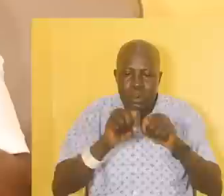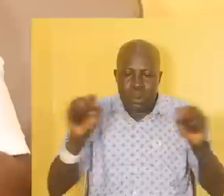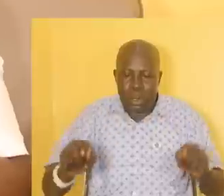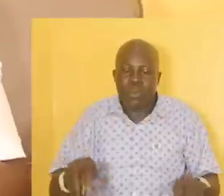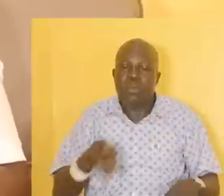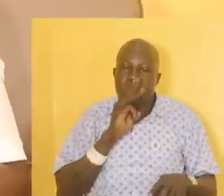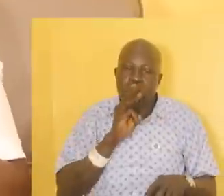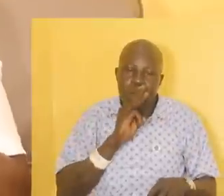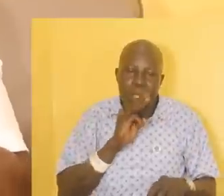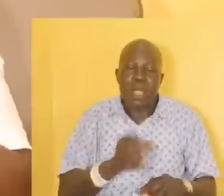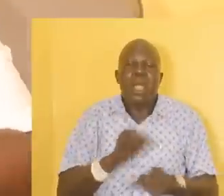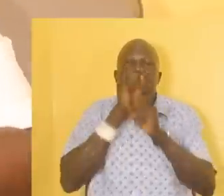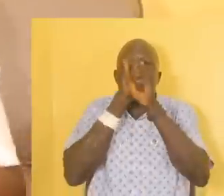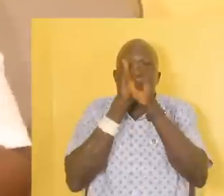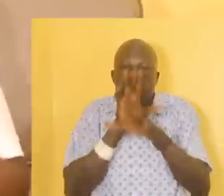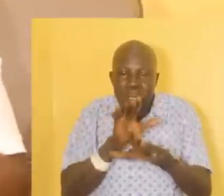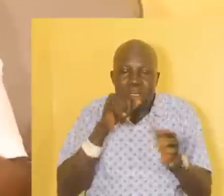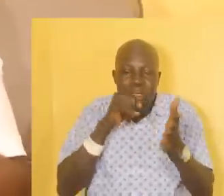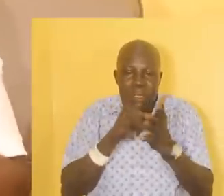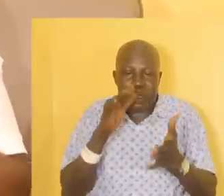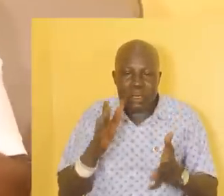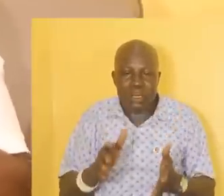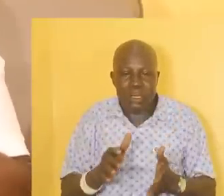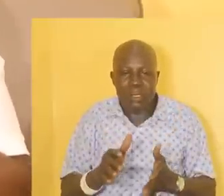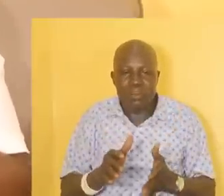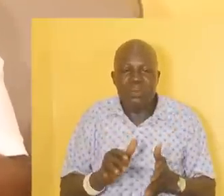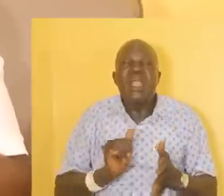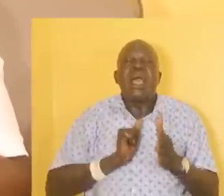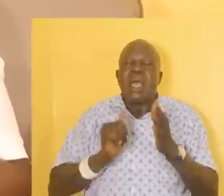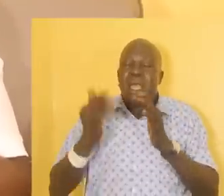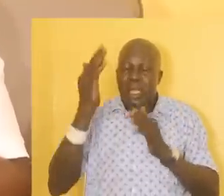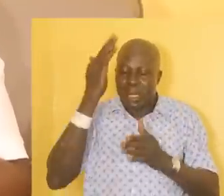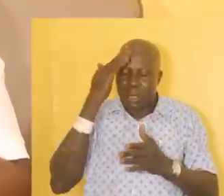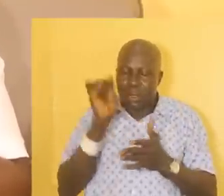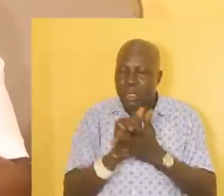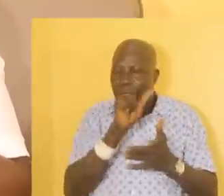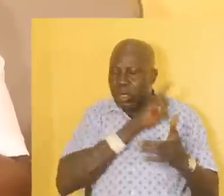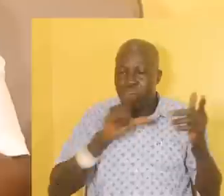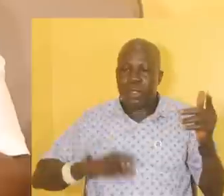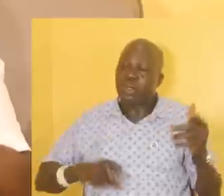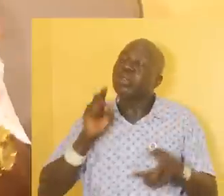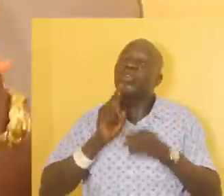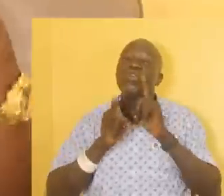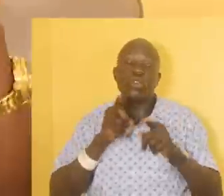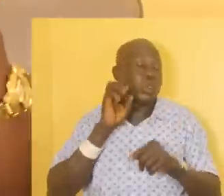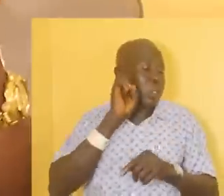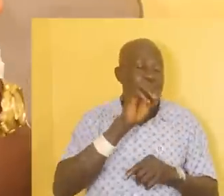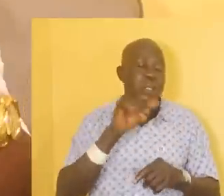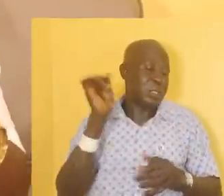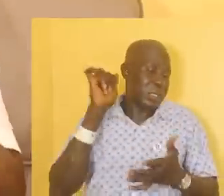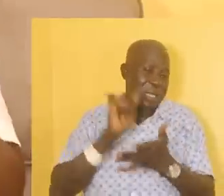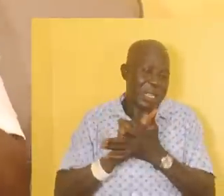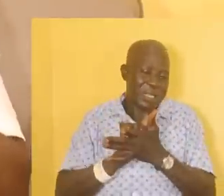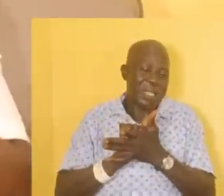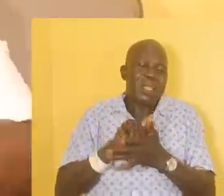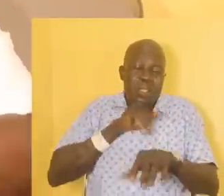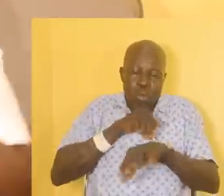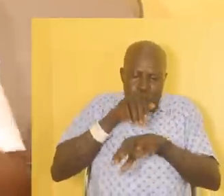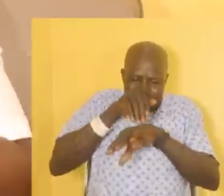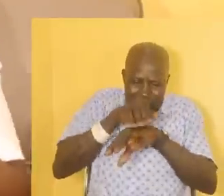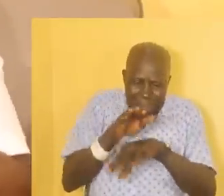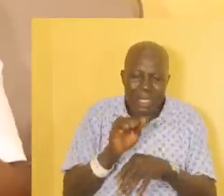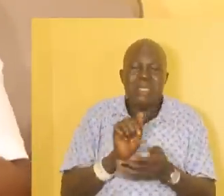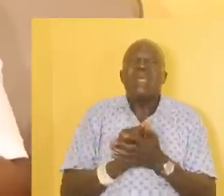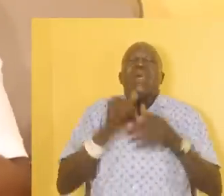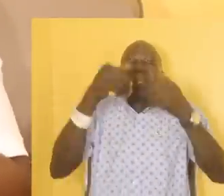bottle of water. I'm a blessing. We will bless it. You know, the Lord told me that he